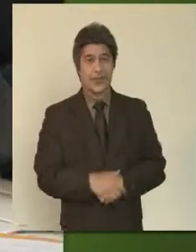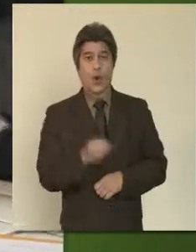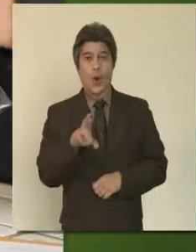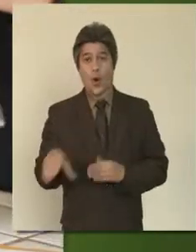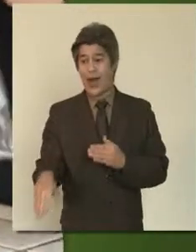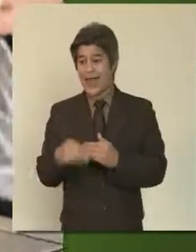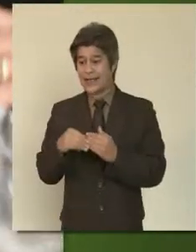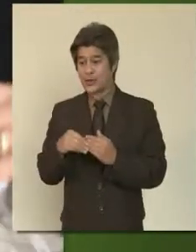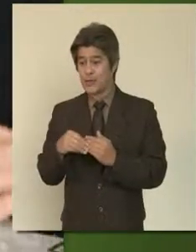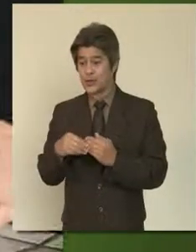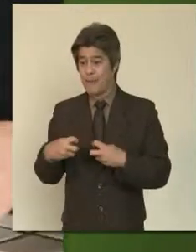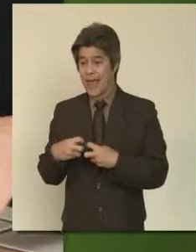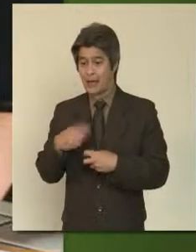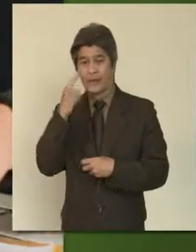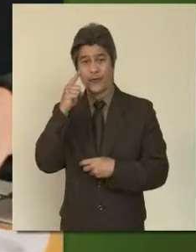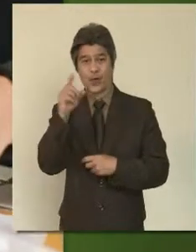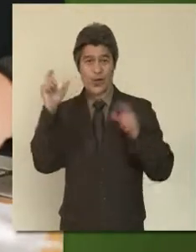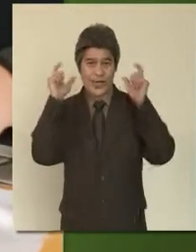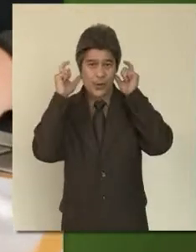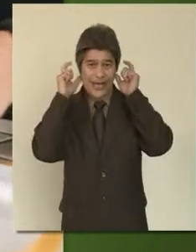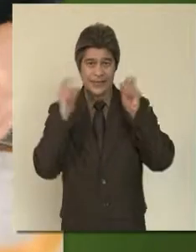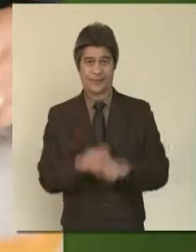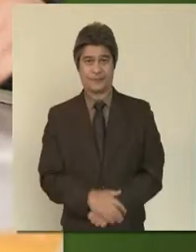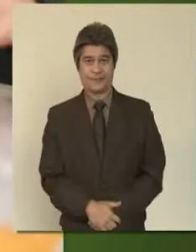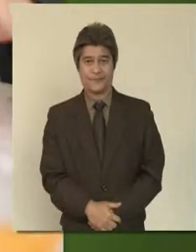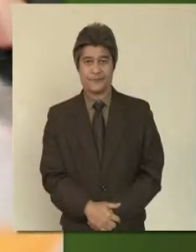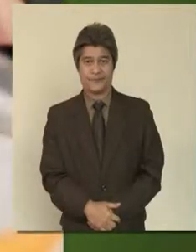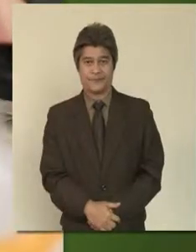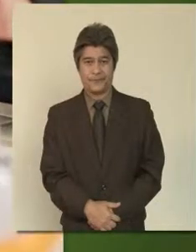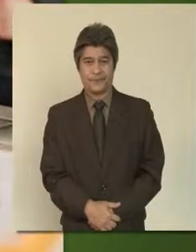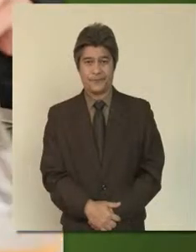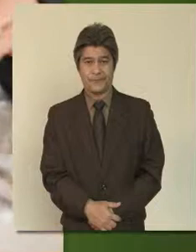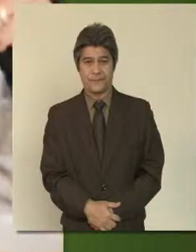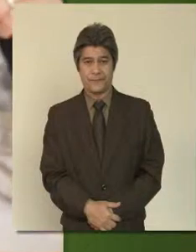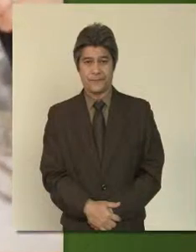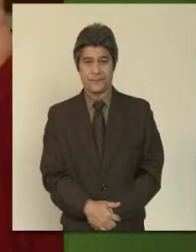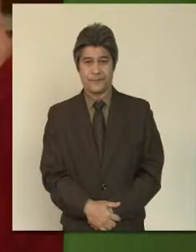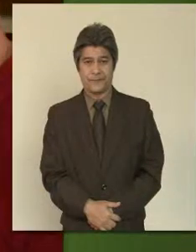breaks, or extra batteries for hearing aids.